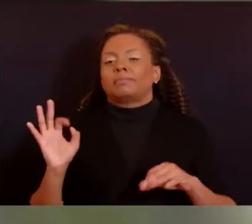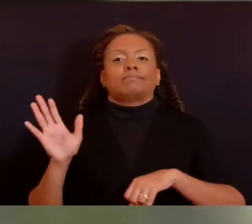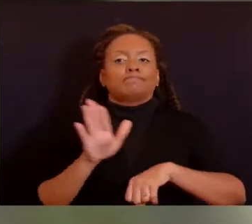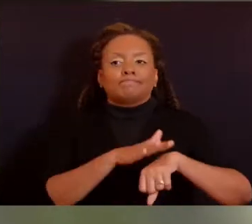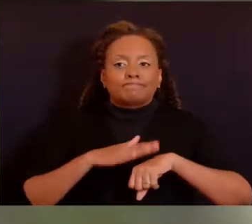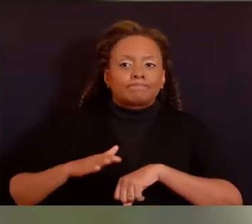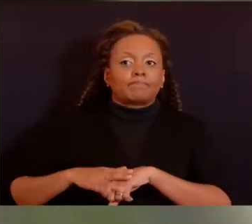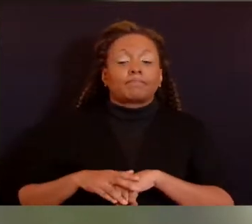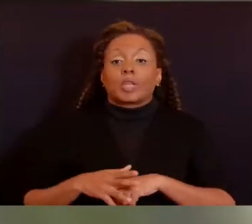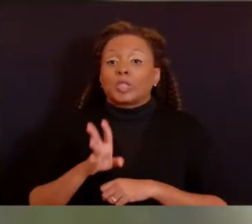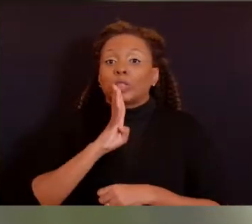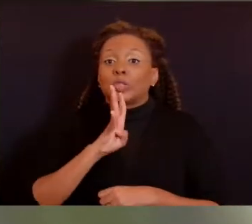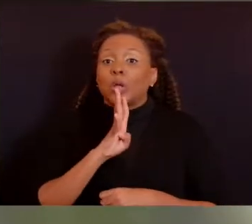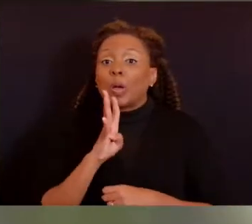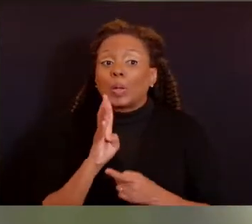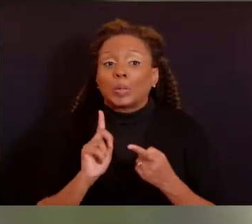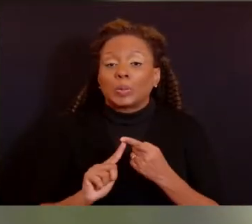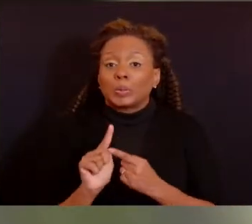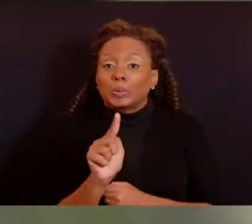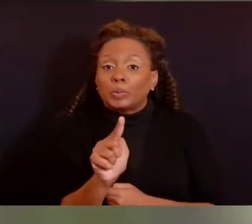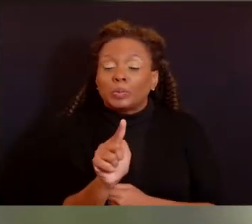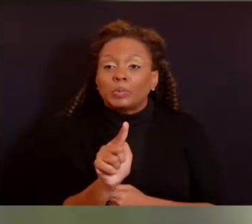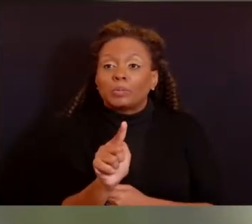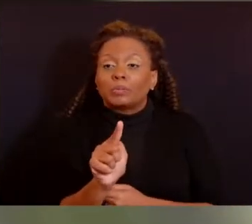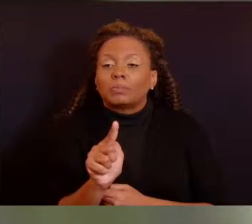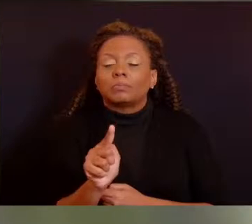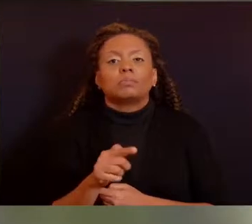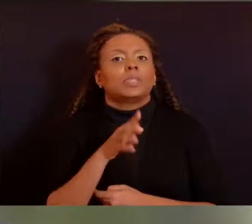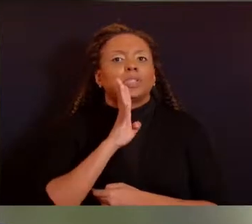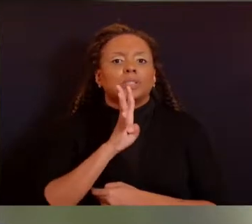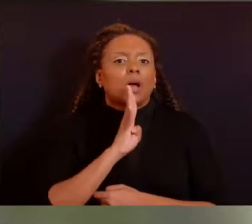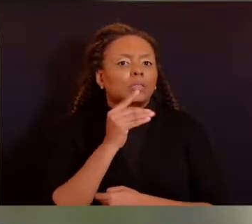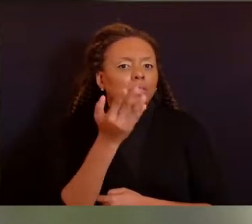It literally talks to you and tell you what's actually going on.